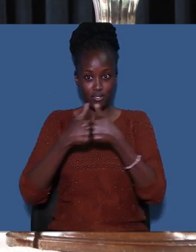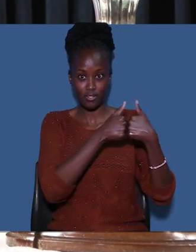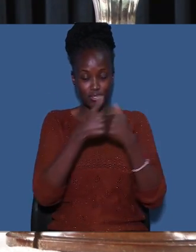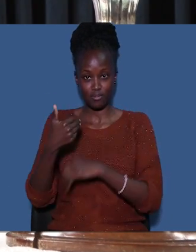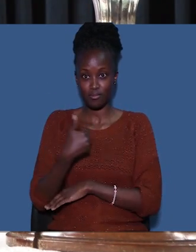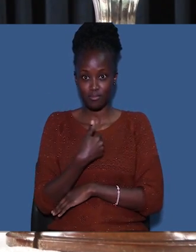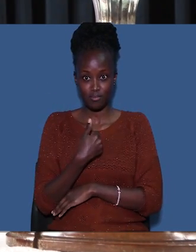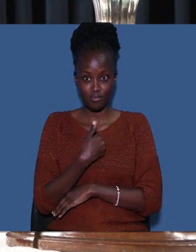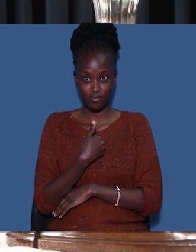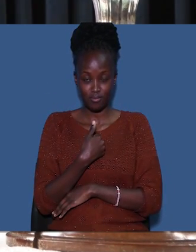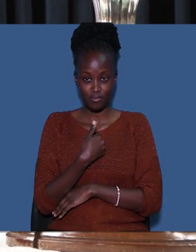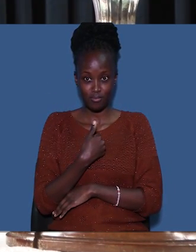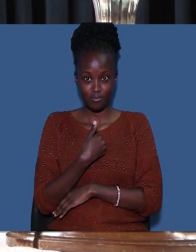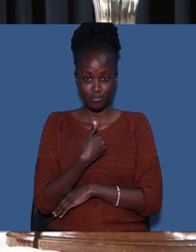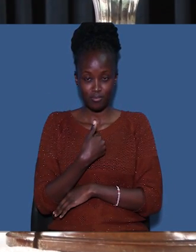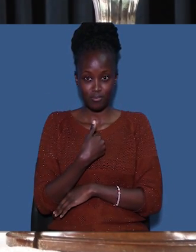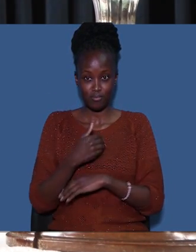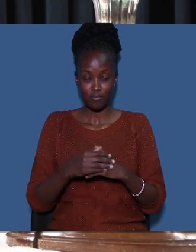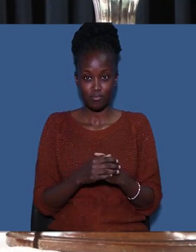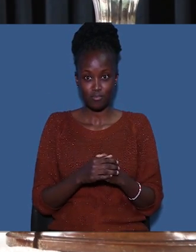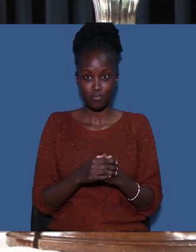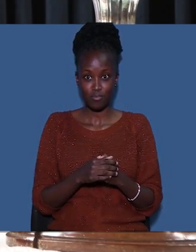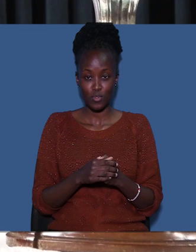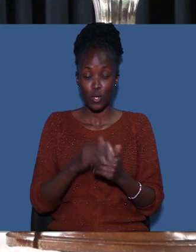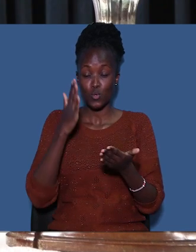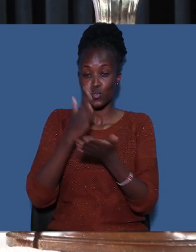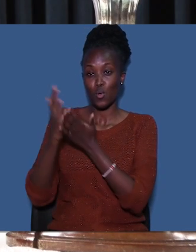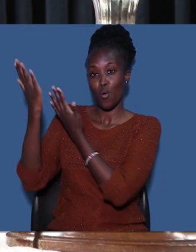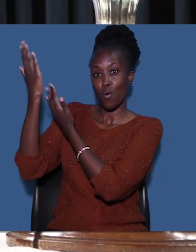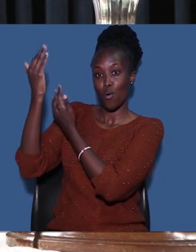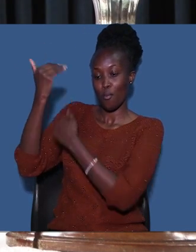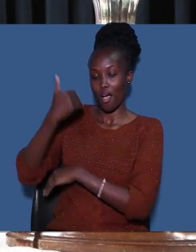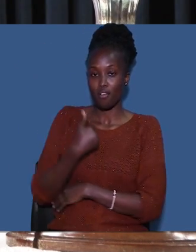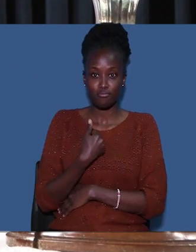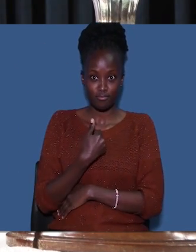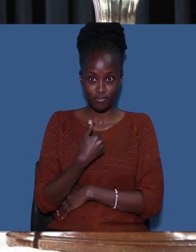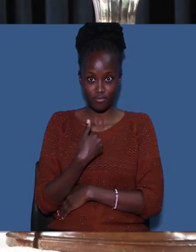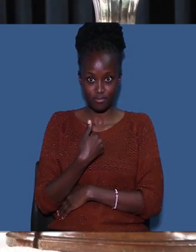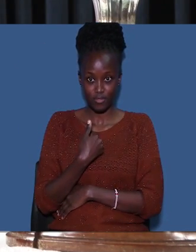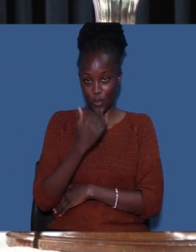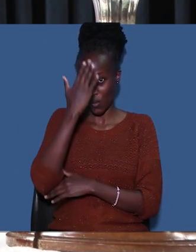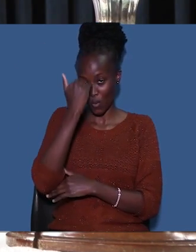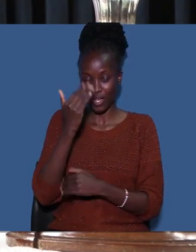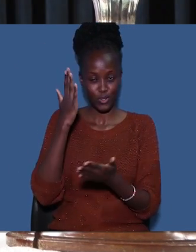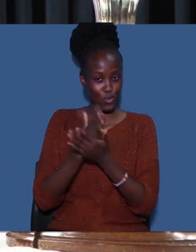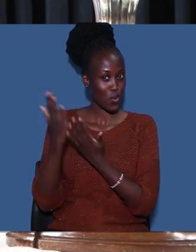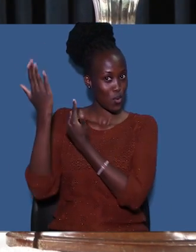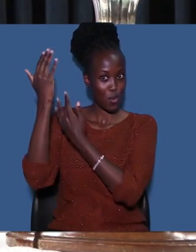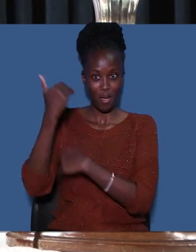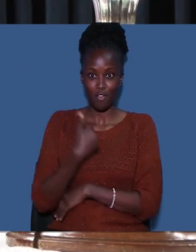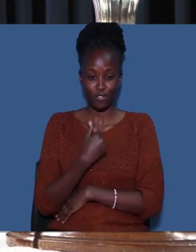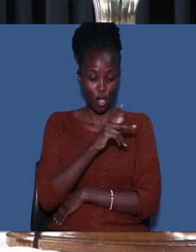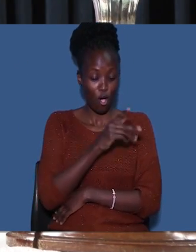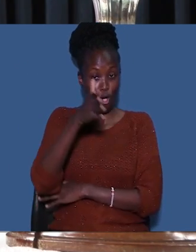the laws of the land. There is hope for us as a nation in God, as is always the case. He is a God